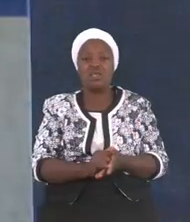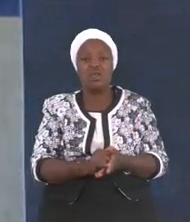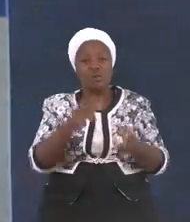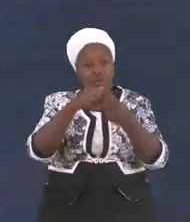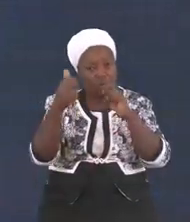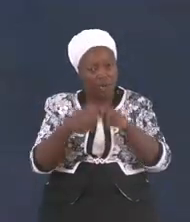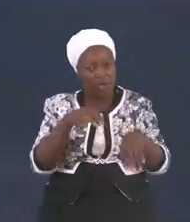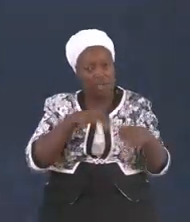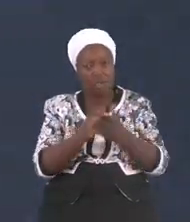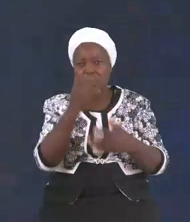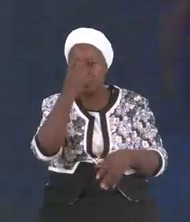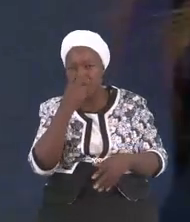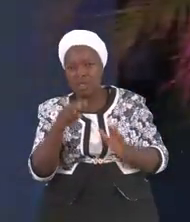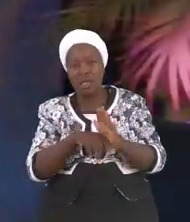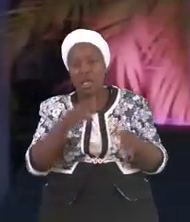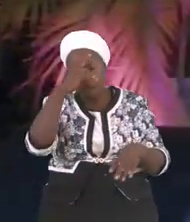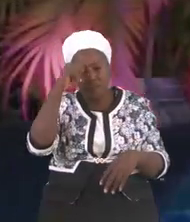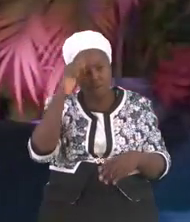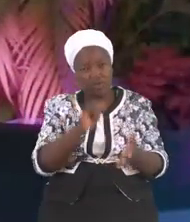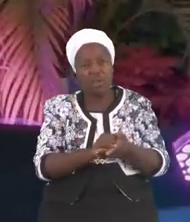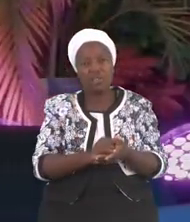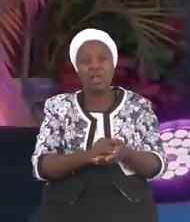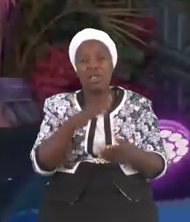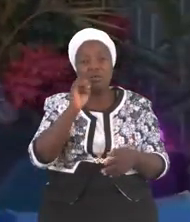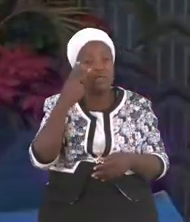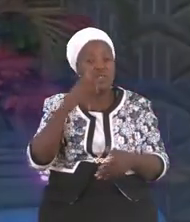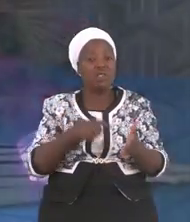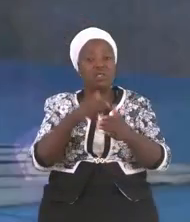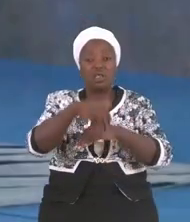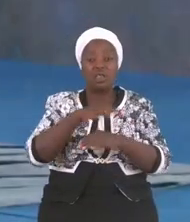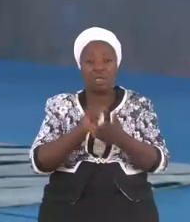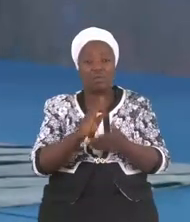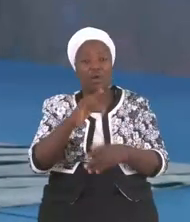because of that, you will see tonight, by mercy,